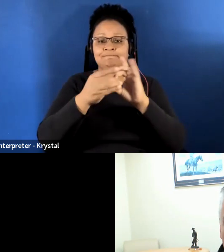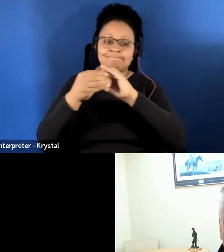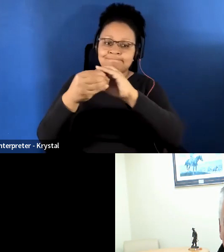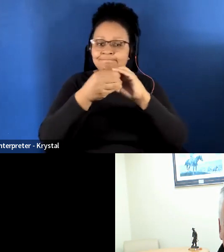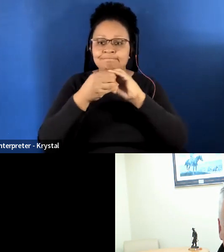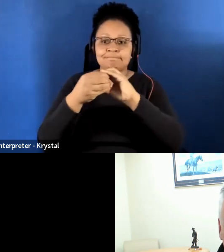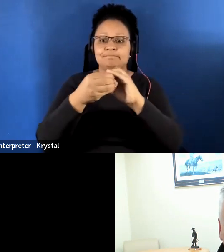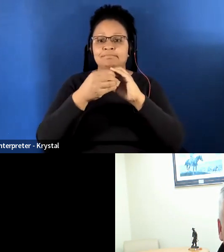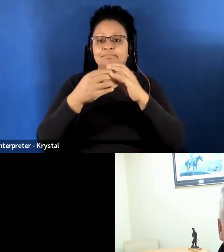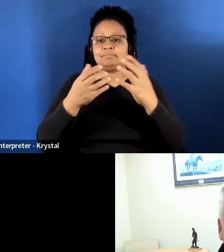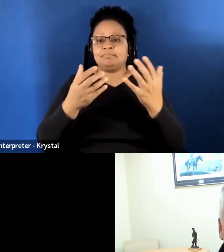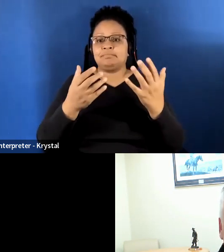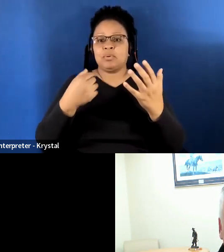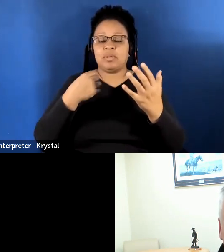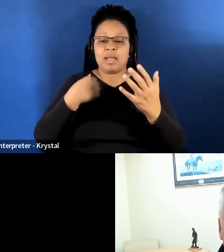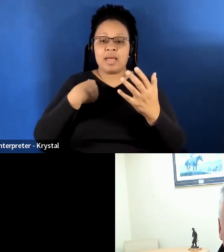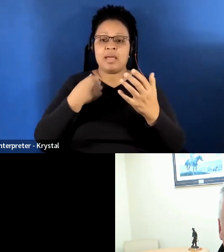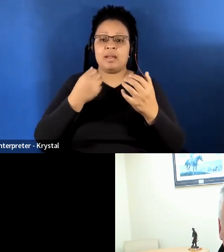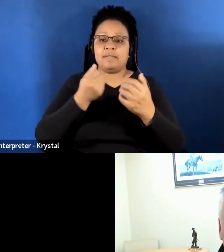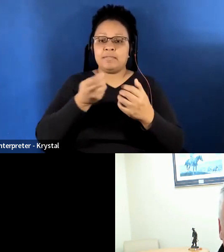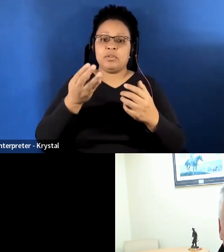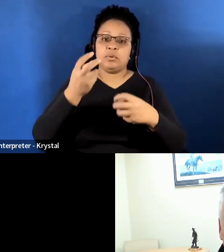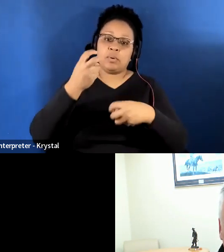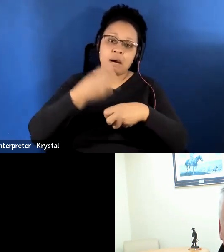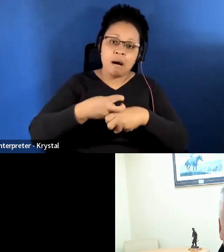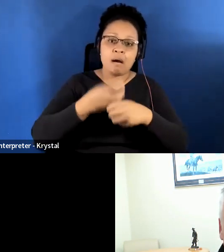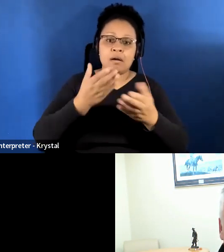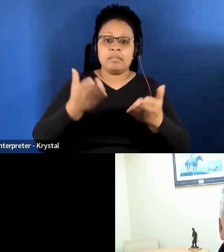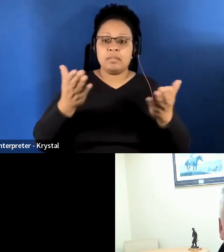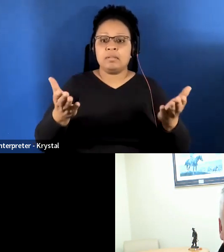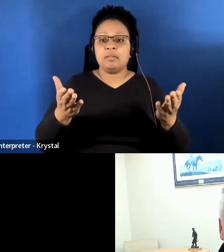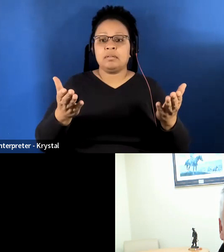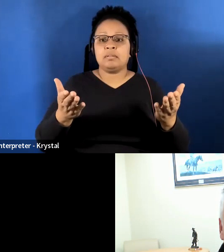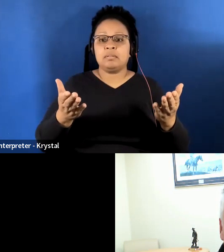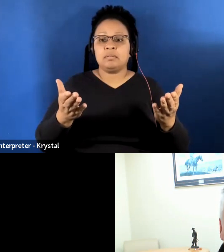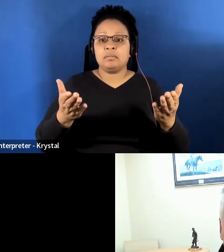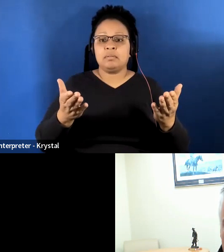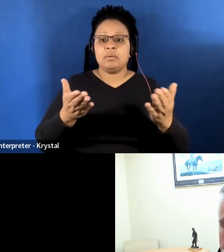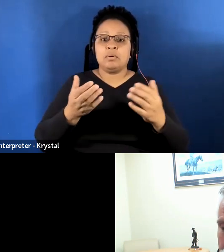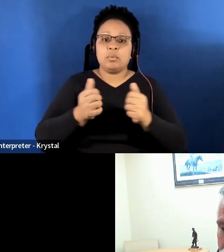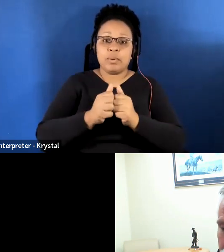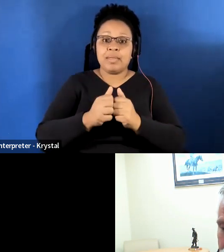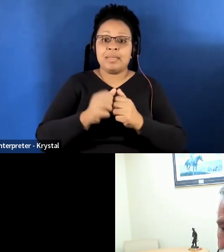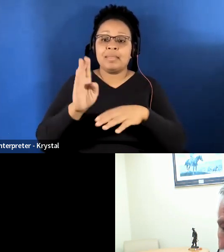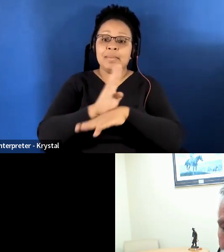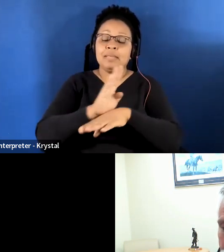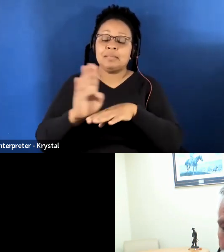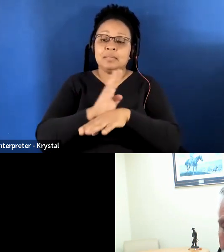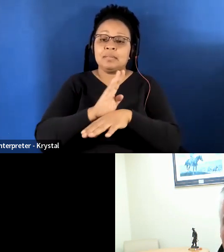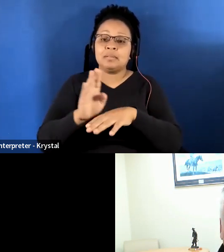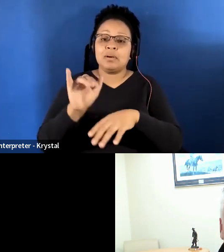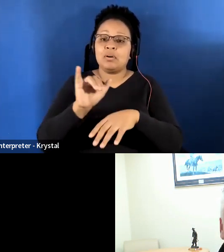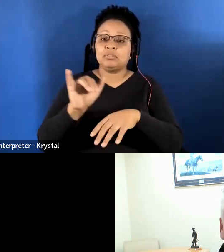well as we've been through a couple hard things through the with the business, and which has